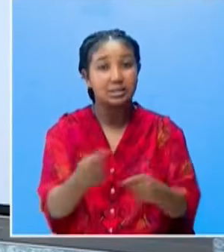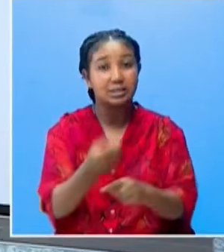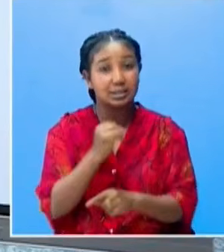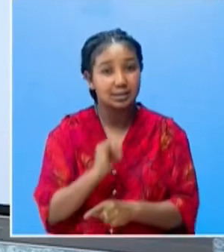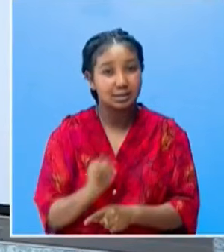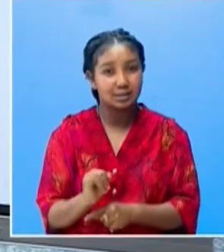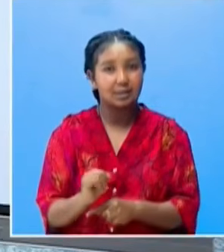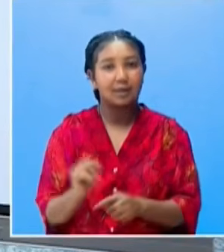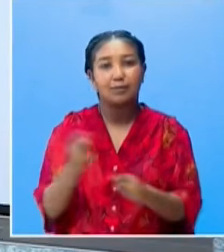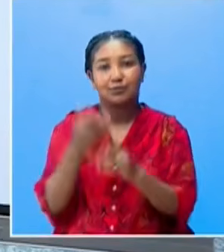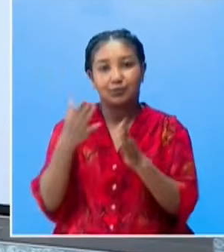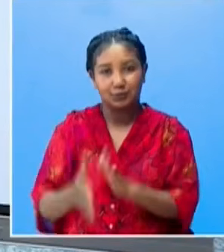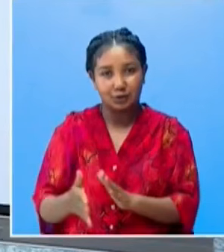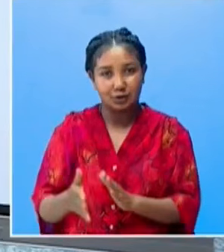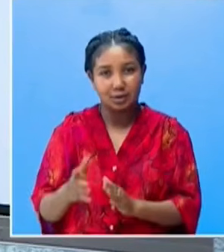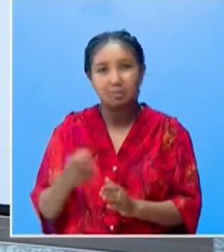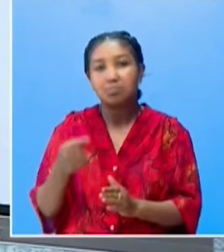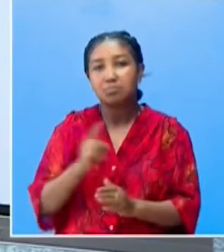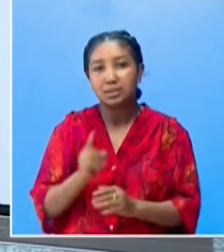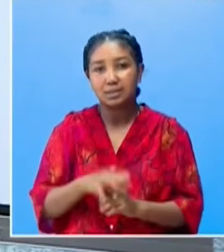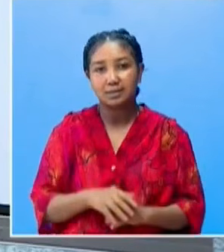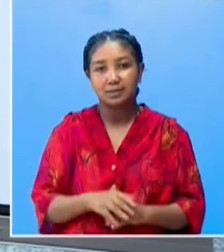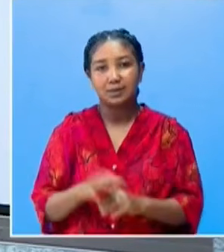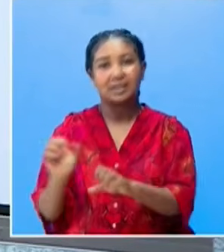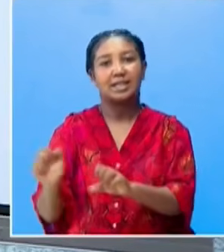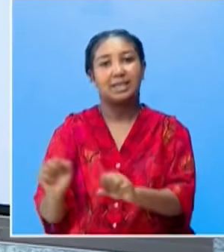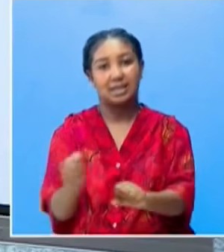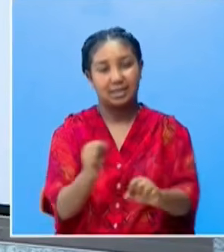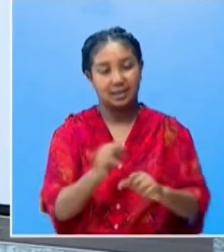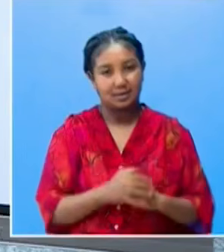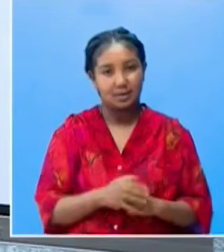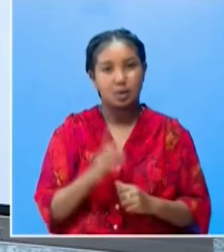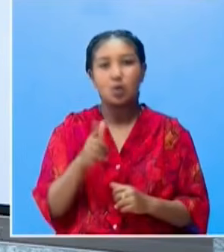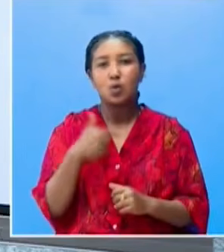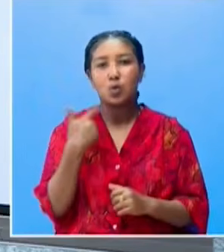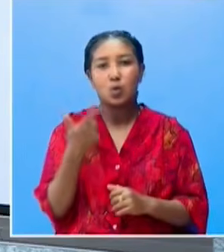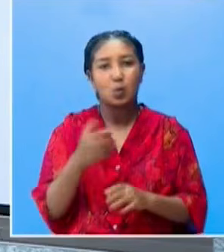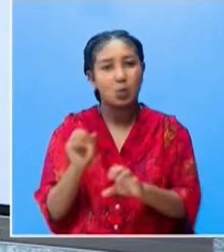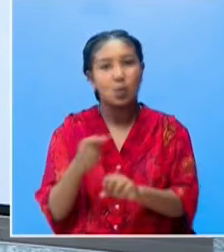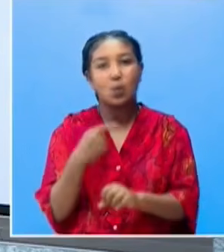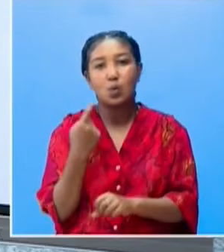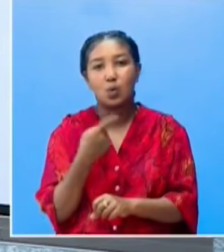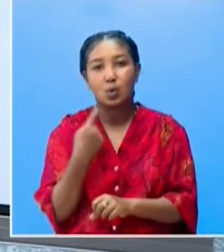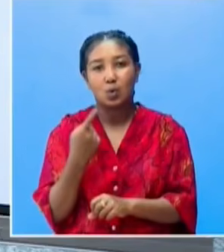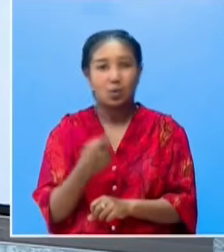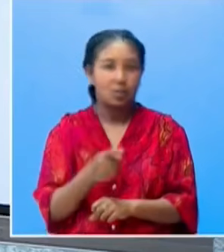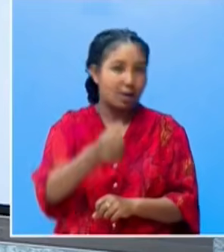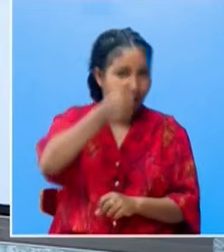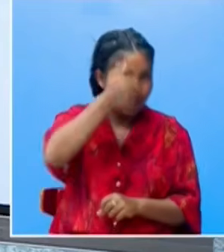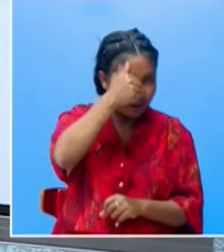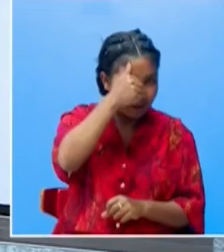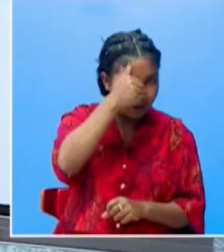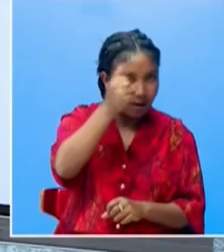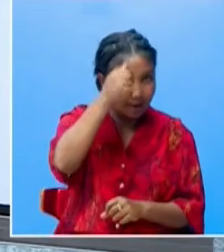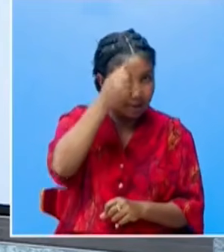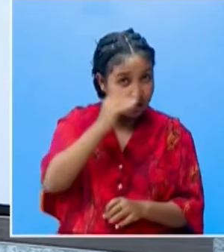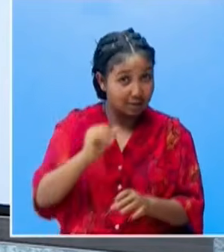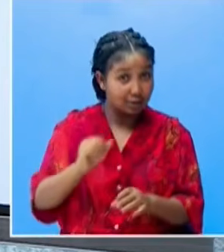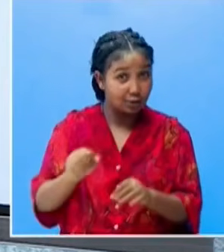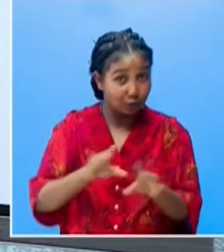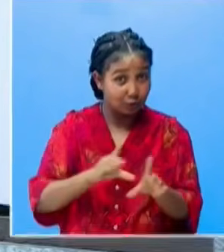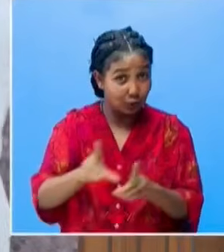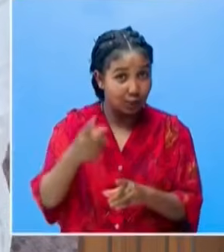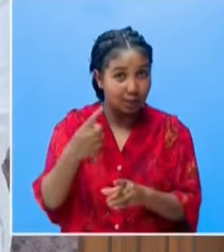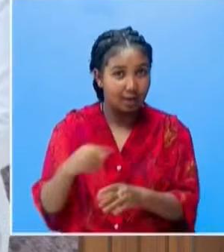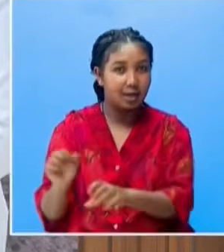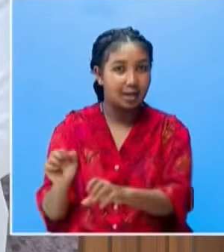is performing. What is that? Cleaning. Who is doing the cleaning? Abel. Abel is doing